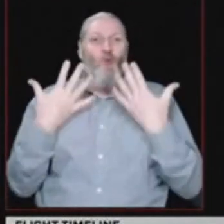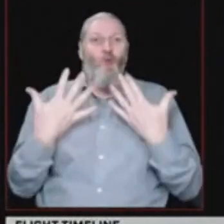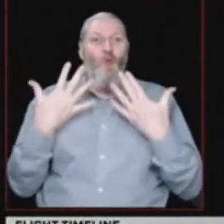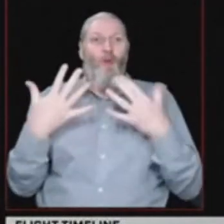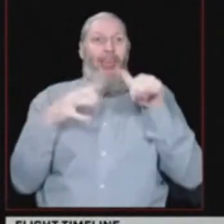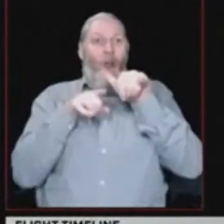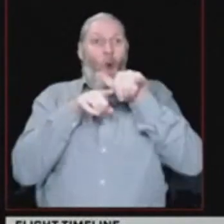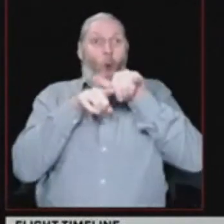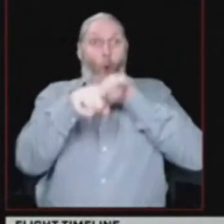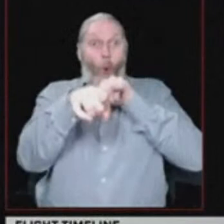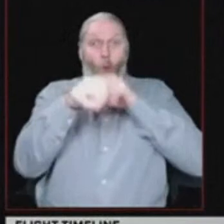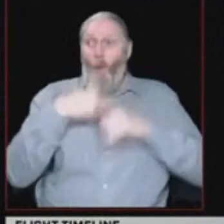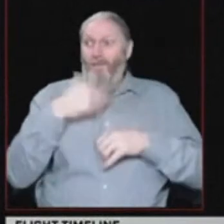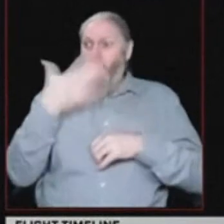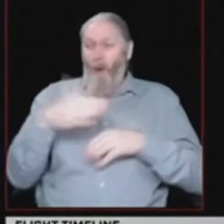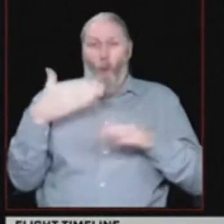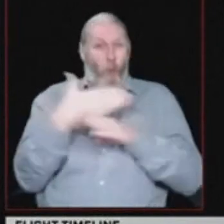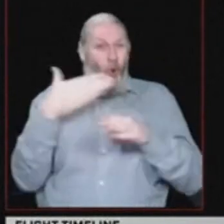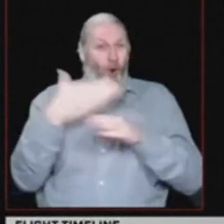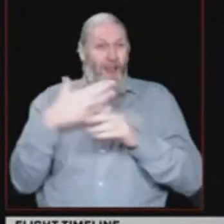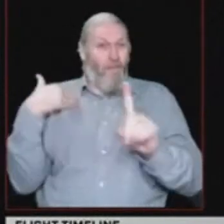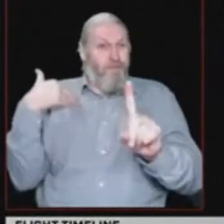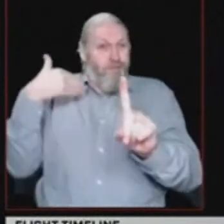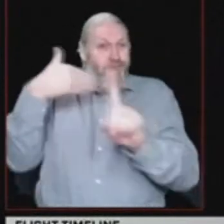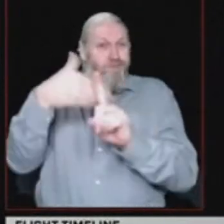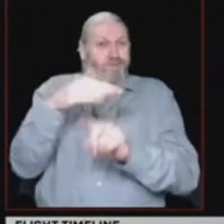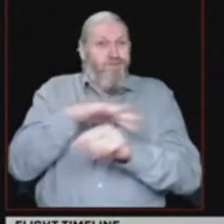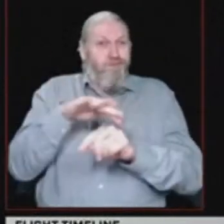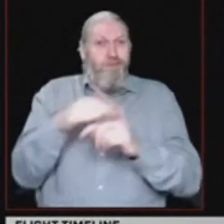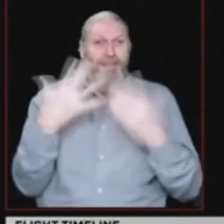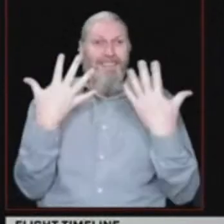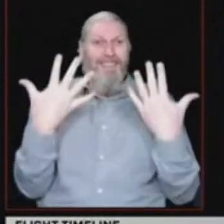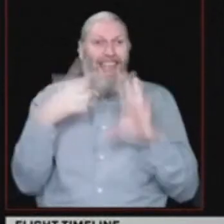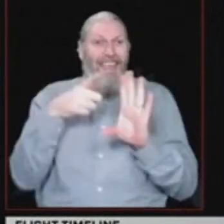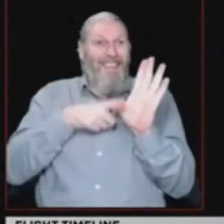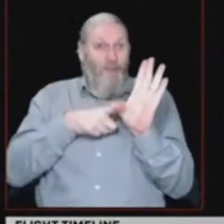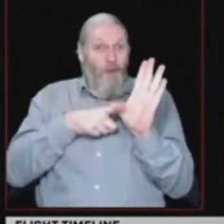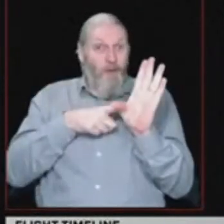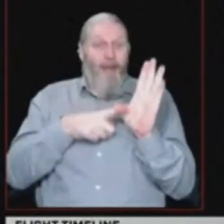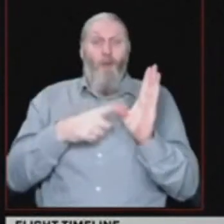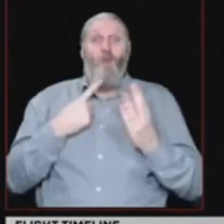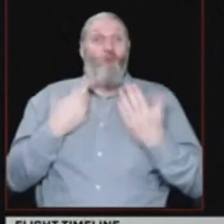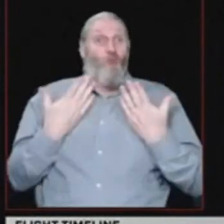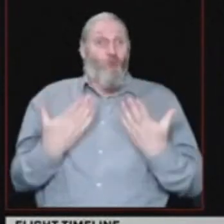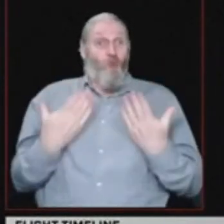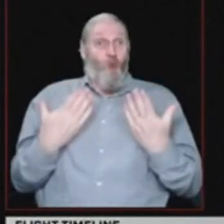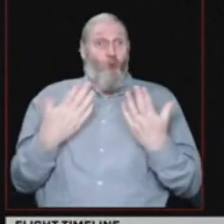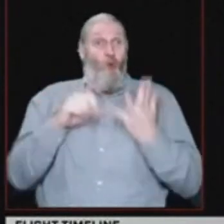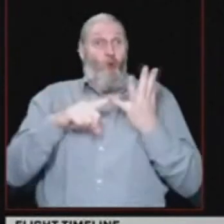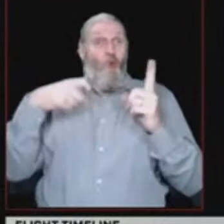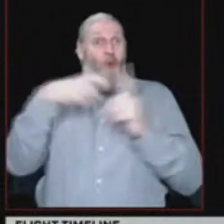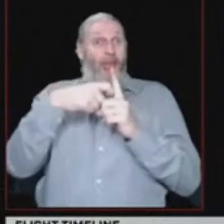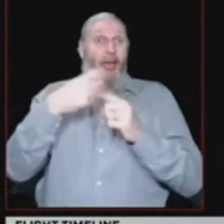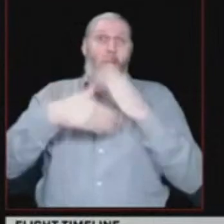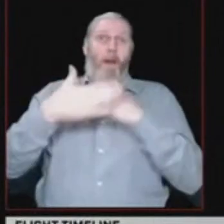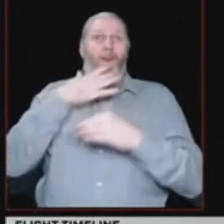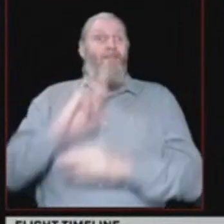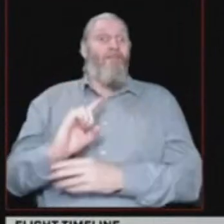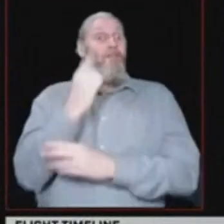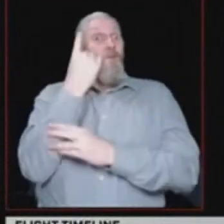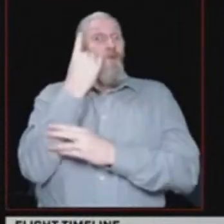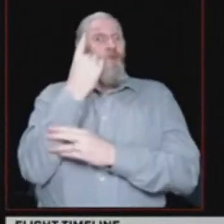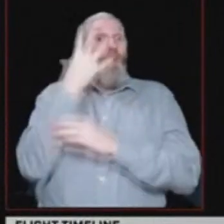now. As you rightly say, the UK tonight will become the first country to launch satellites from